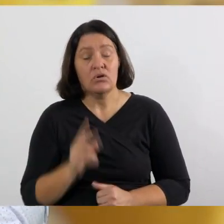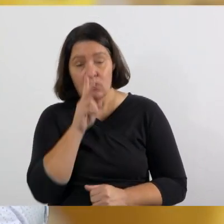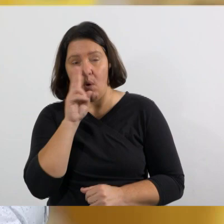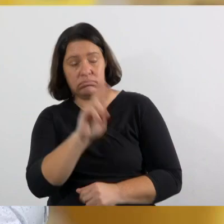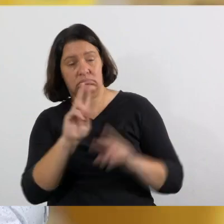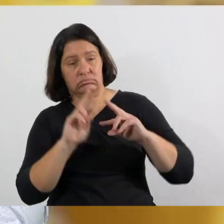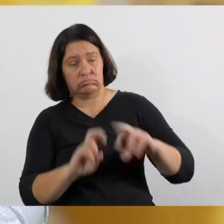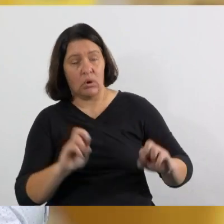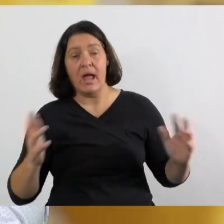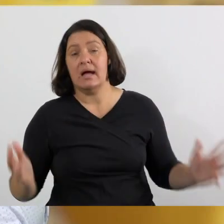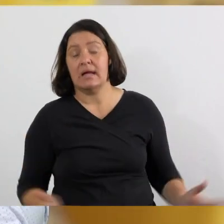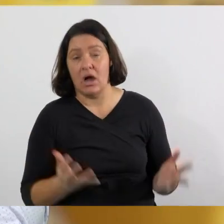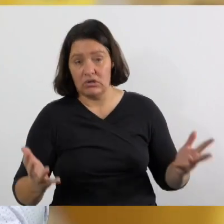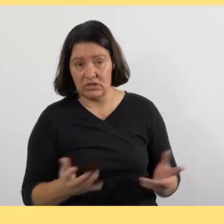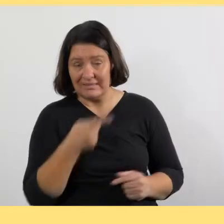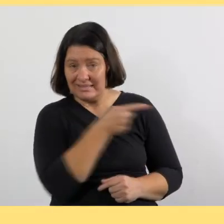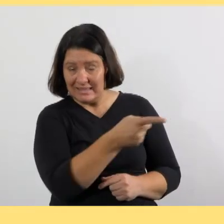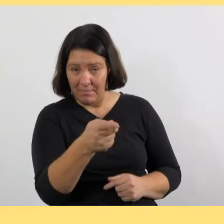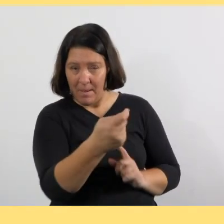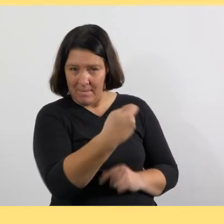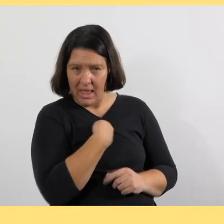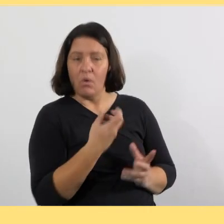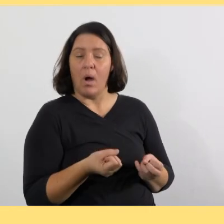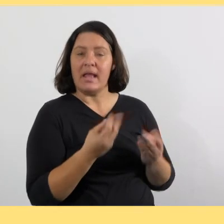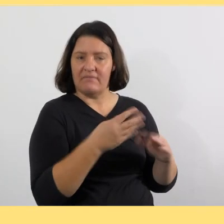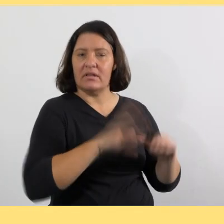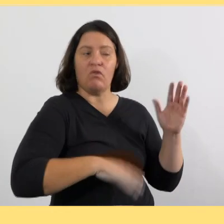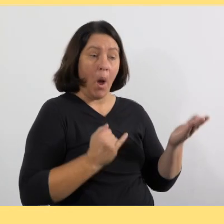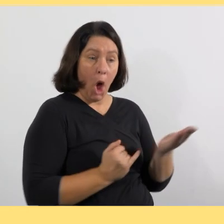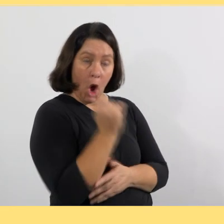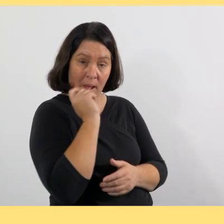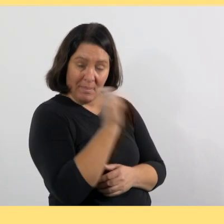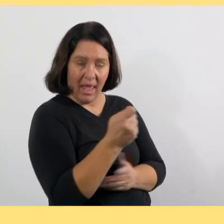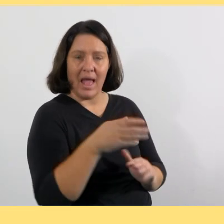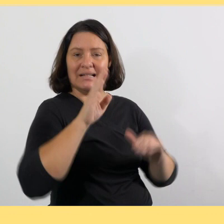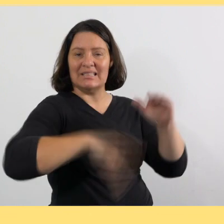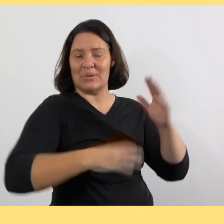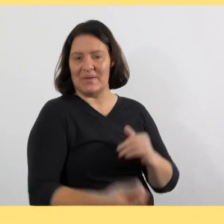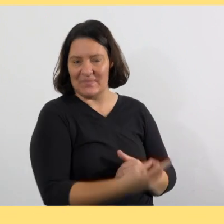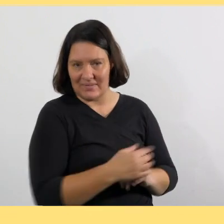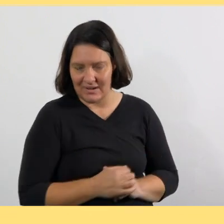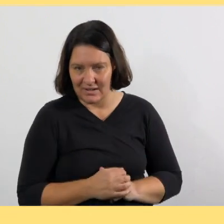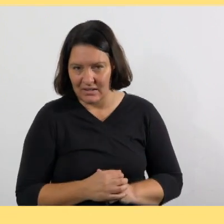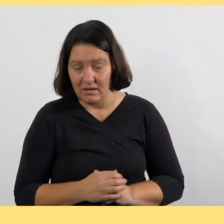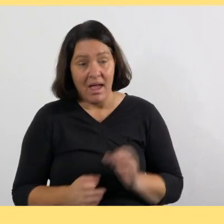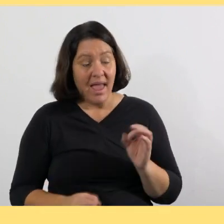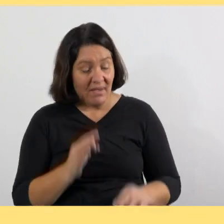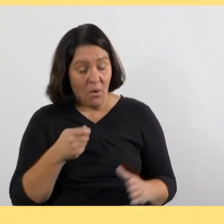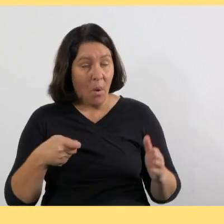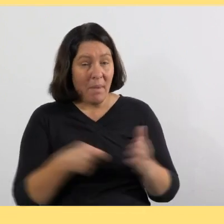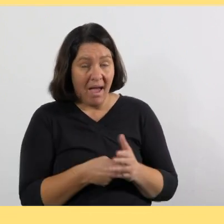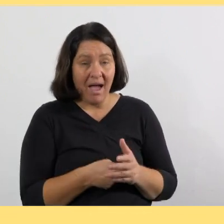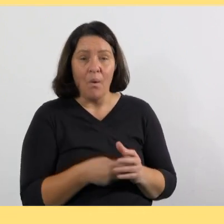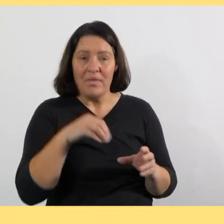area that we can look into to encourage debtors is to give discounts for early payments. So we say to our debtors, if you